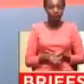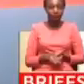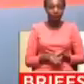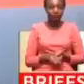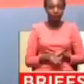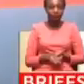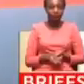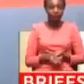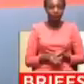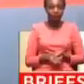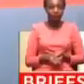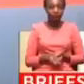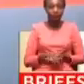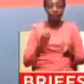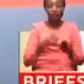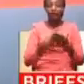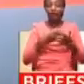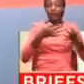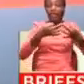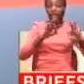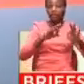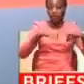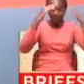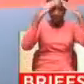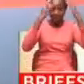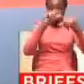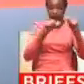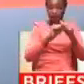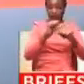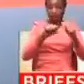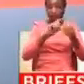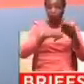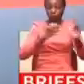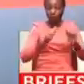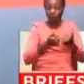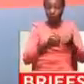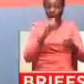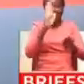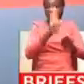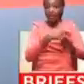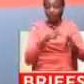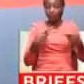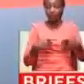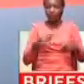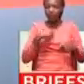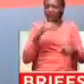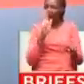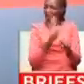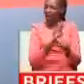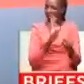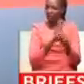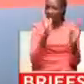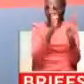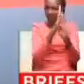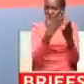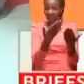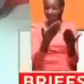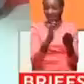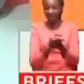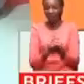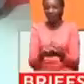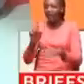Satanism, generally, if you look behind the scenes in celebrityhood, there's big Satanists, you know what when I mean? When you say